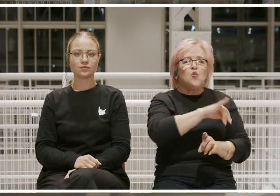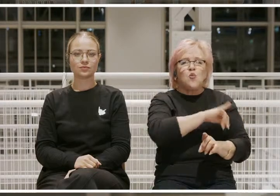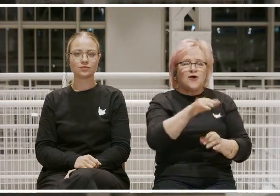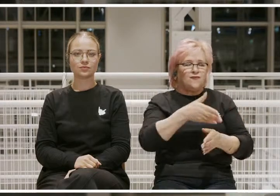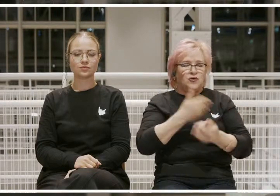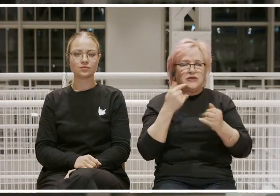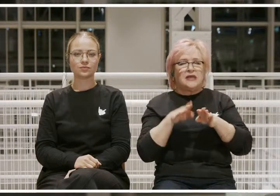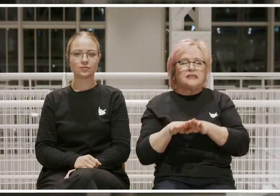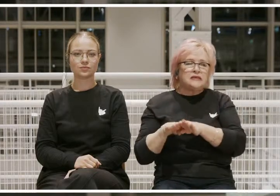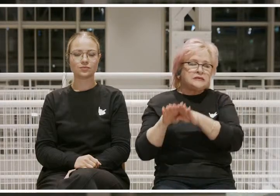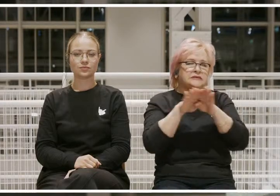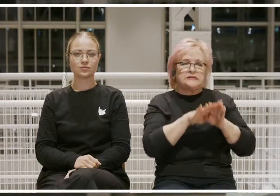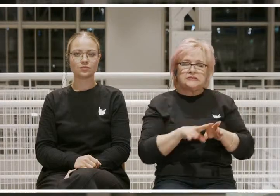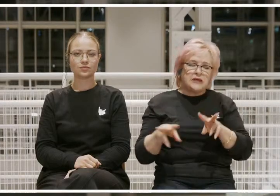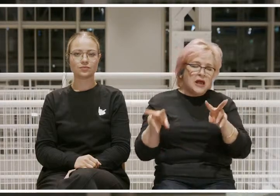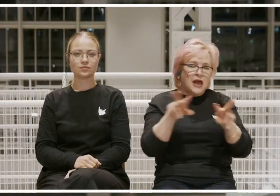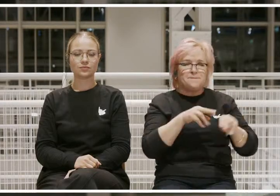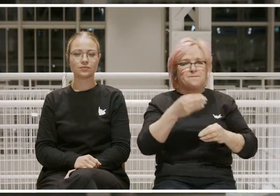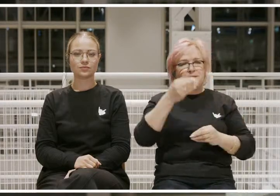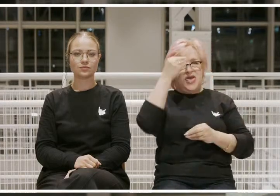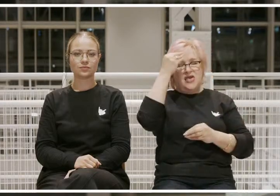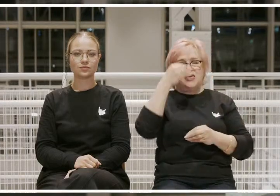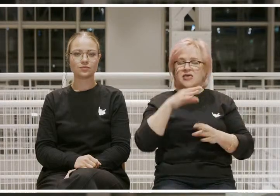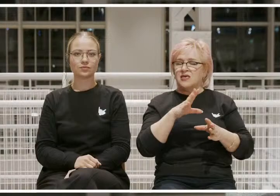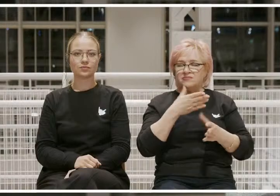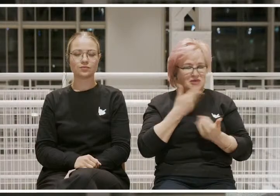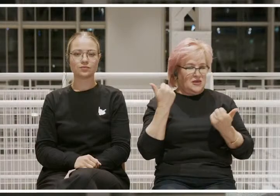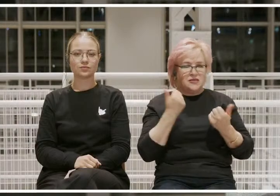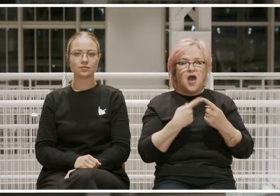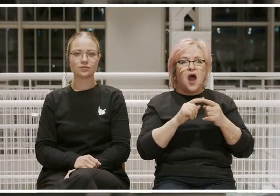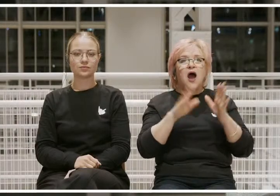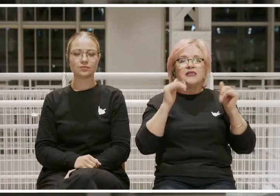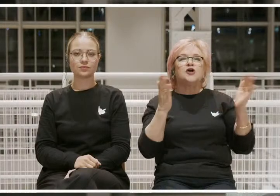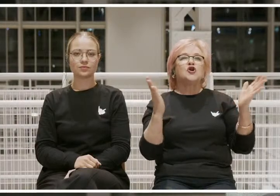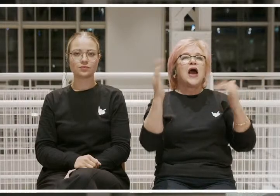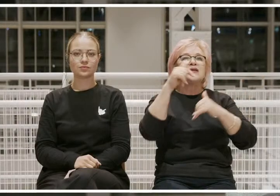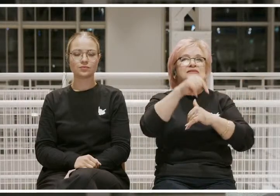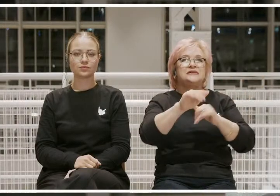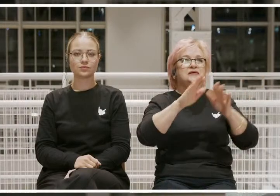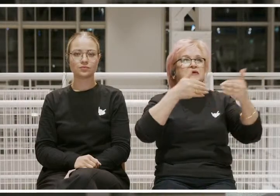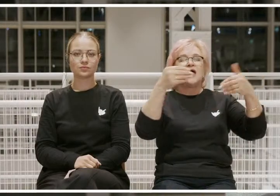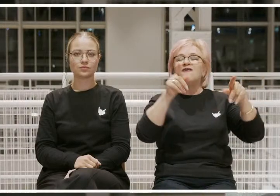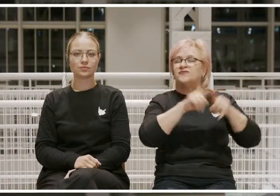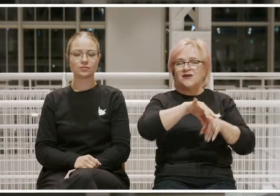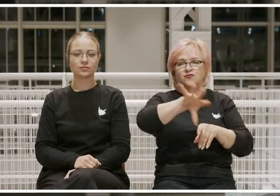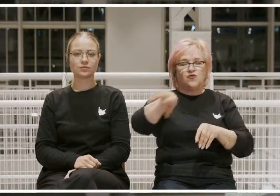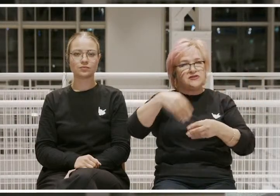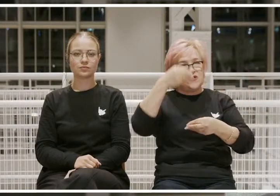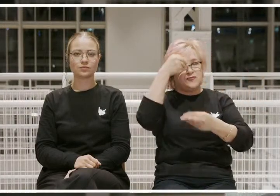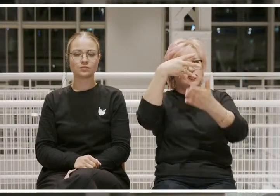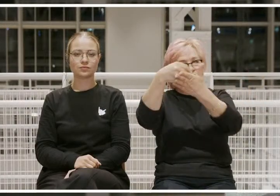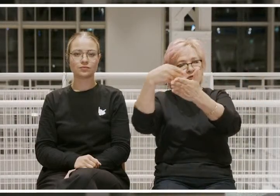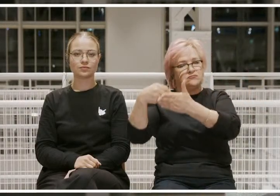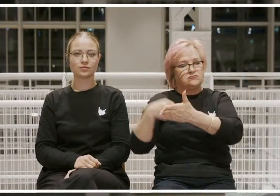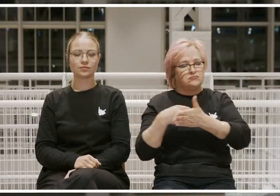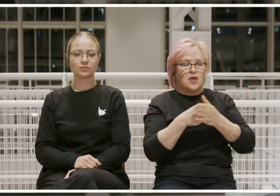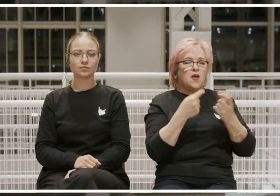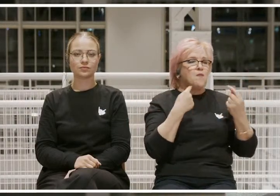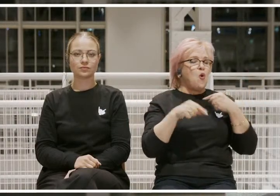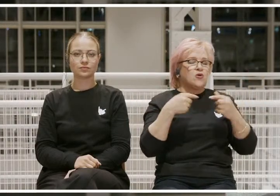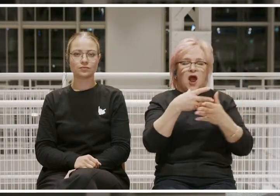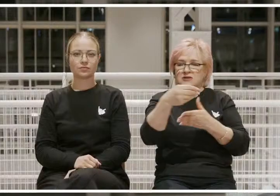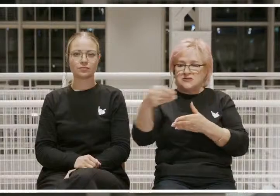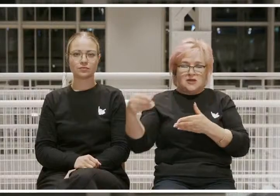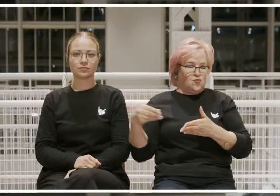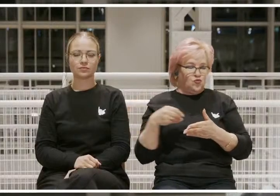if it's a painting just hanging in a gallery, everyone's going to experience it differently. So when you have also, as